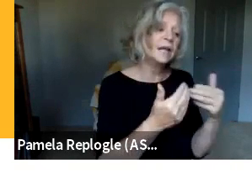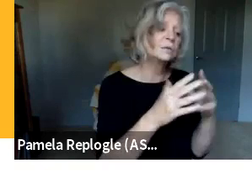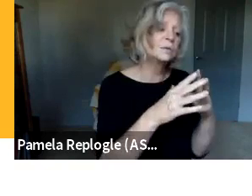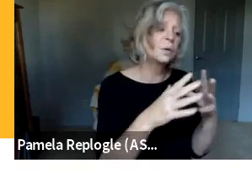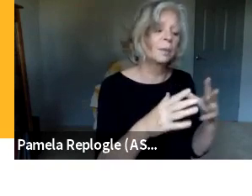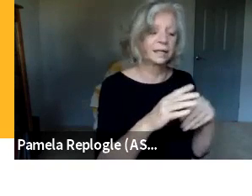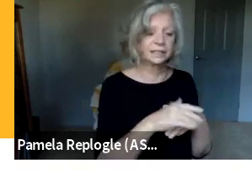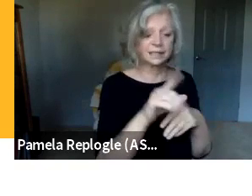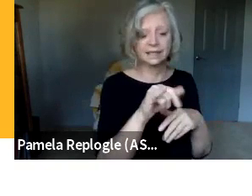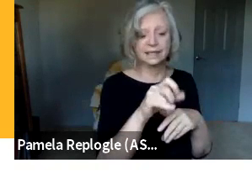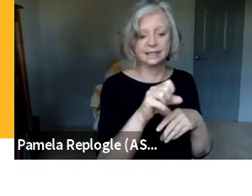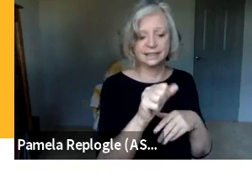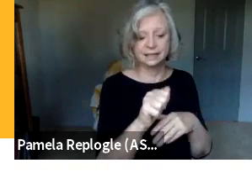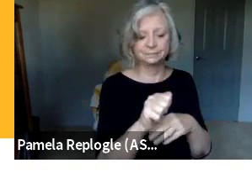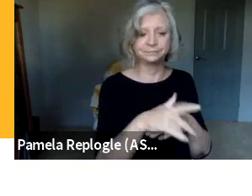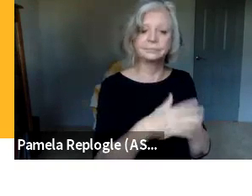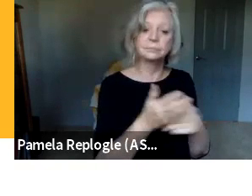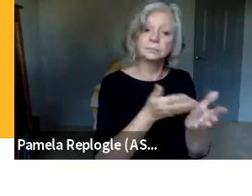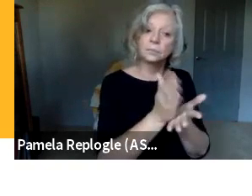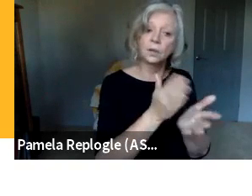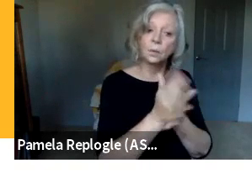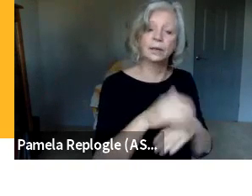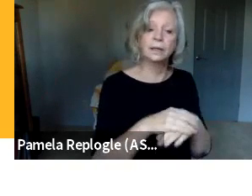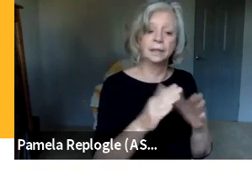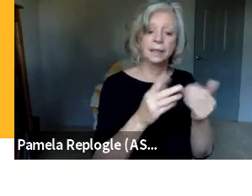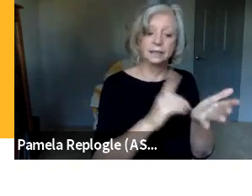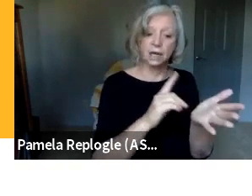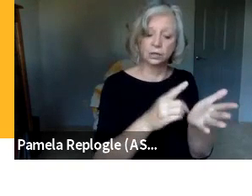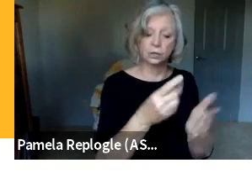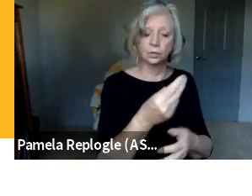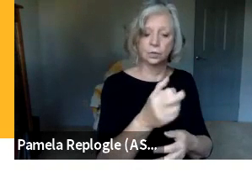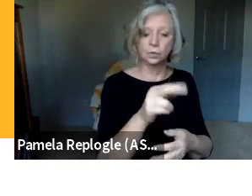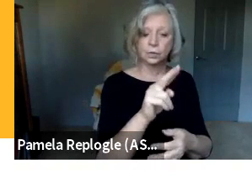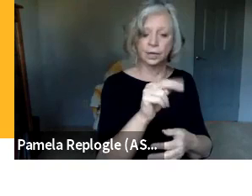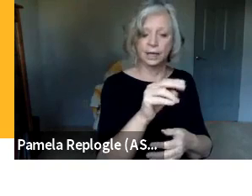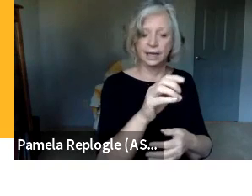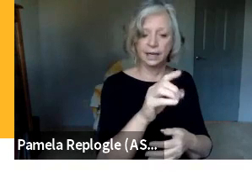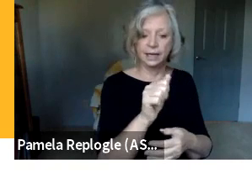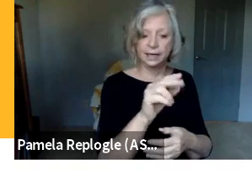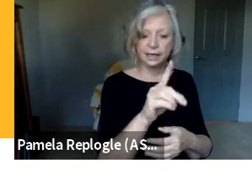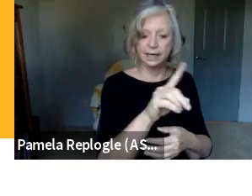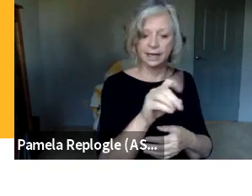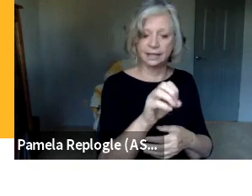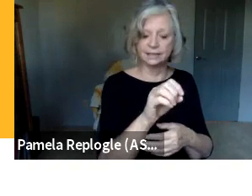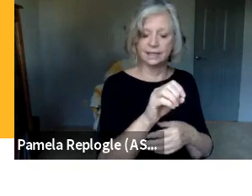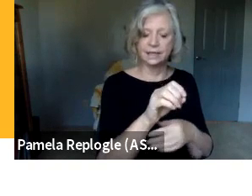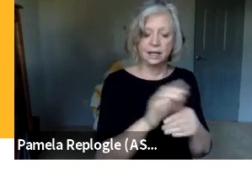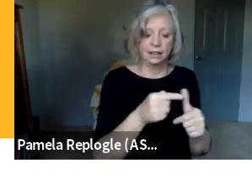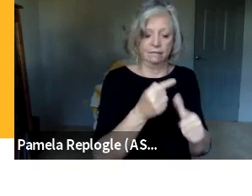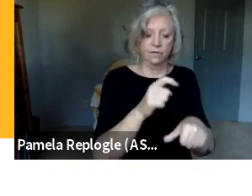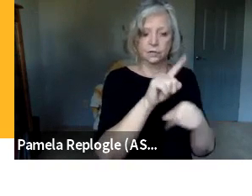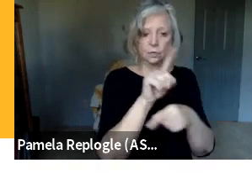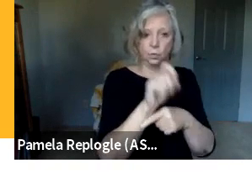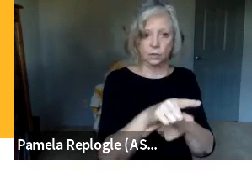Lisa. Sure. All right, Dr. Hernandez, the first question is, will